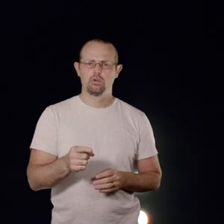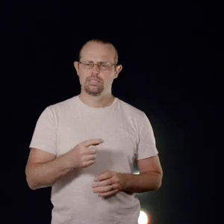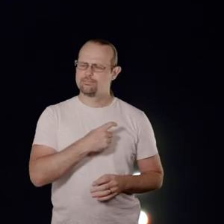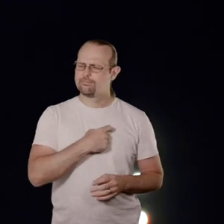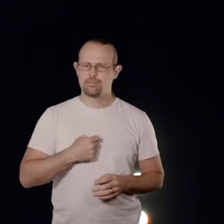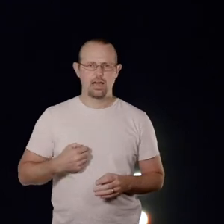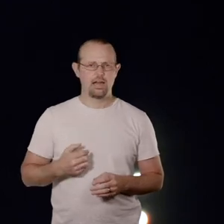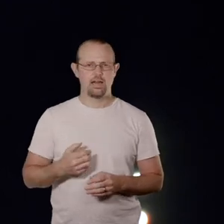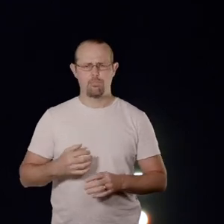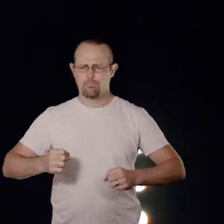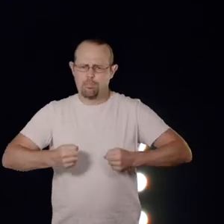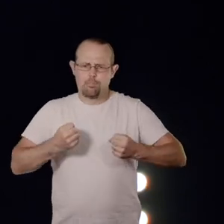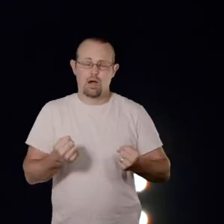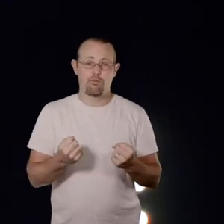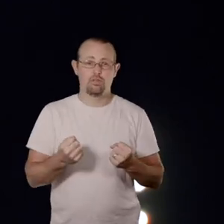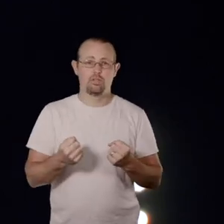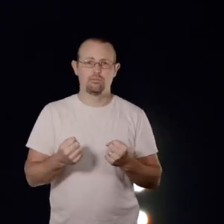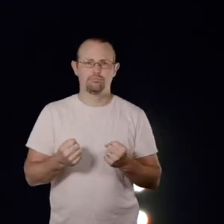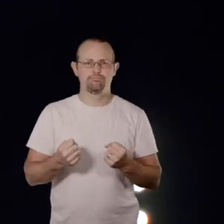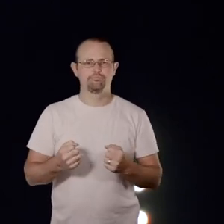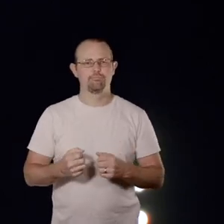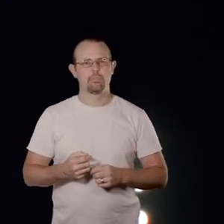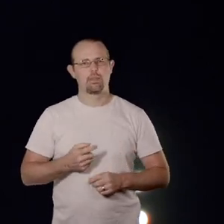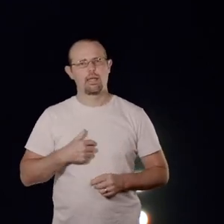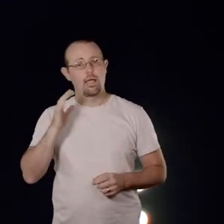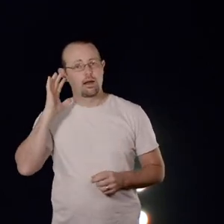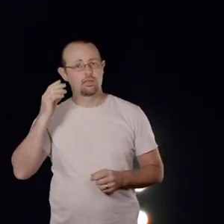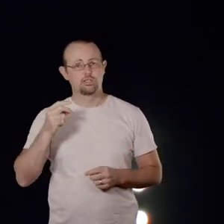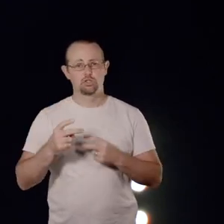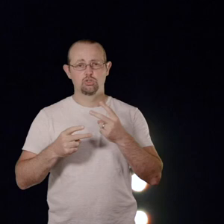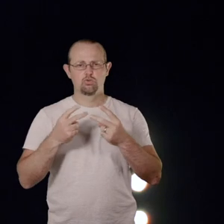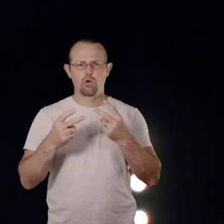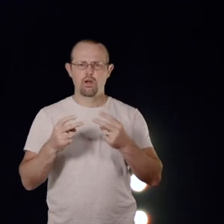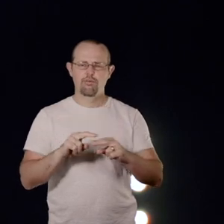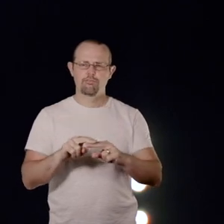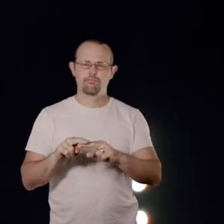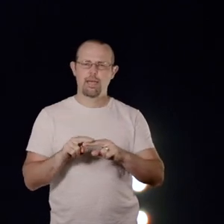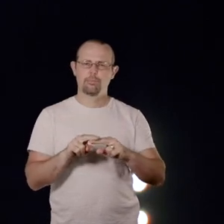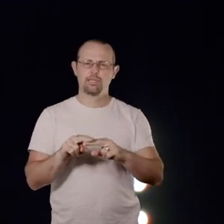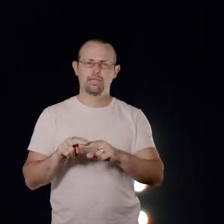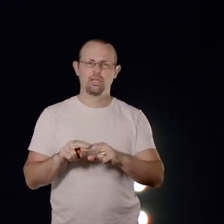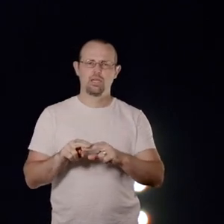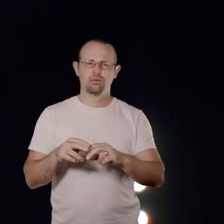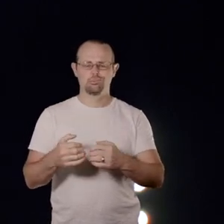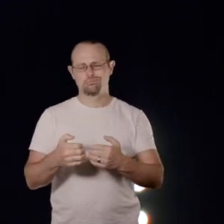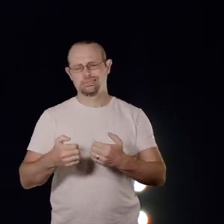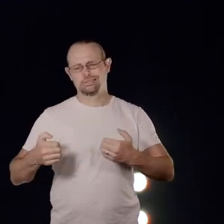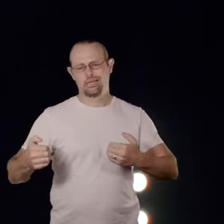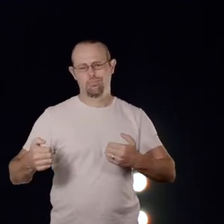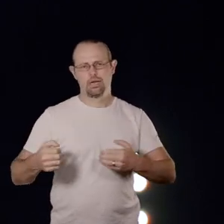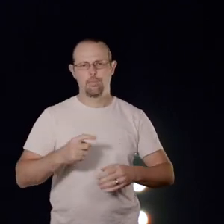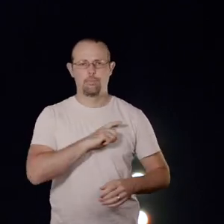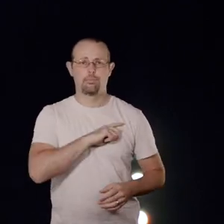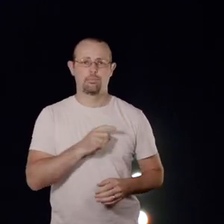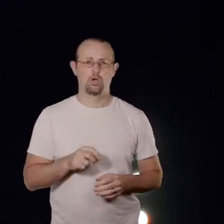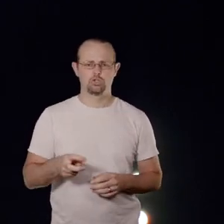It's very, very powerful. I heard a story recently of a family who was separated because of travel. And